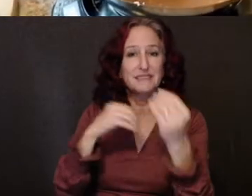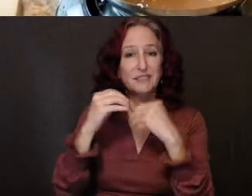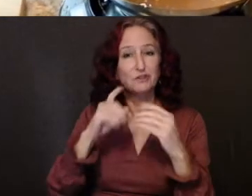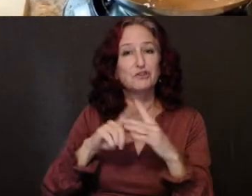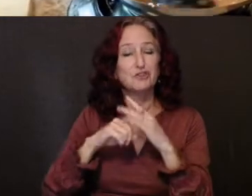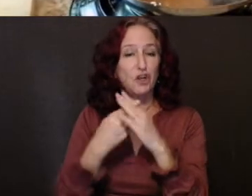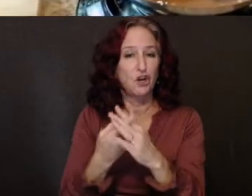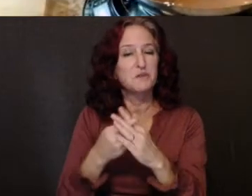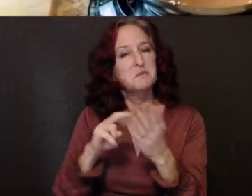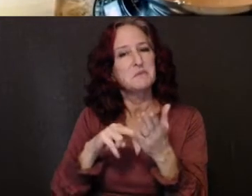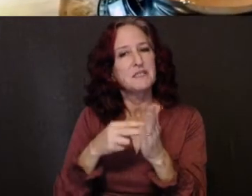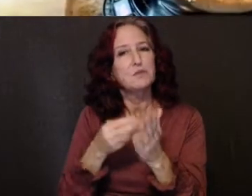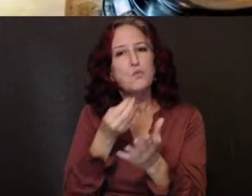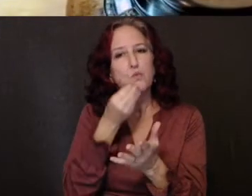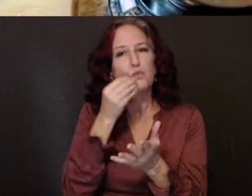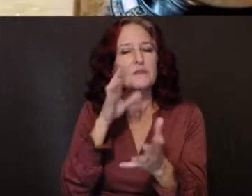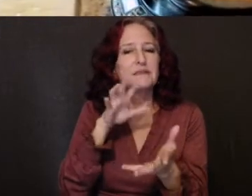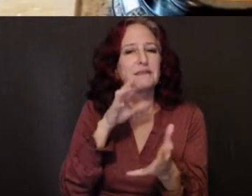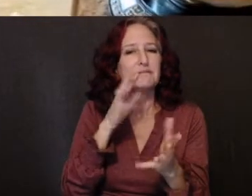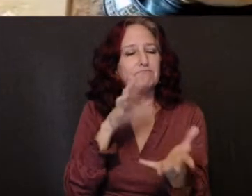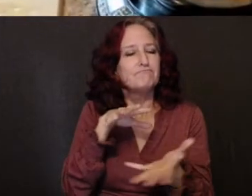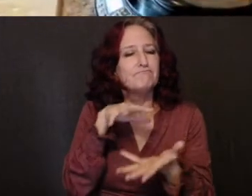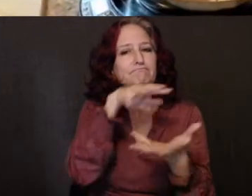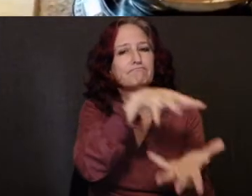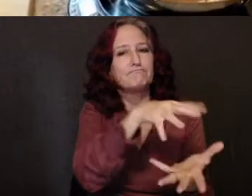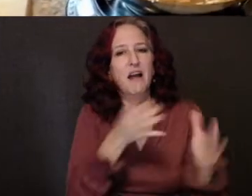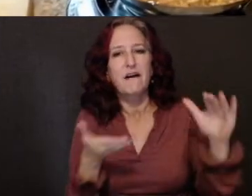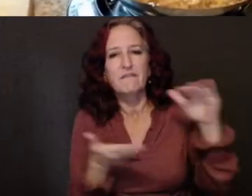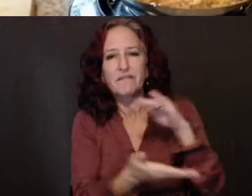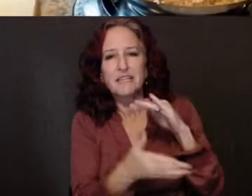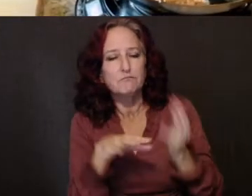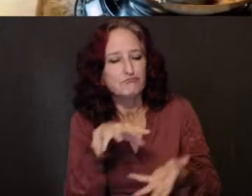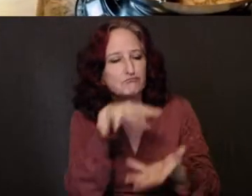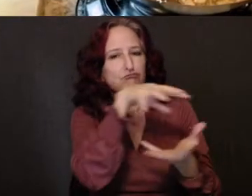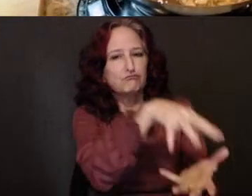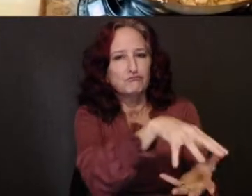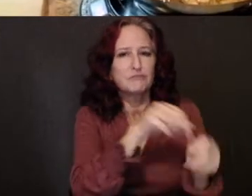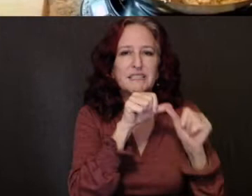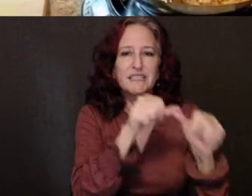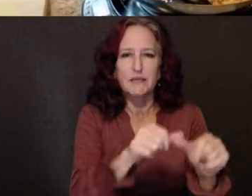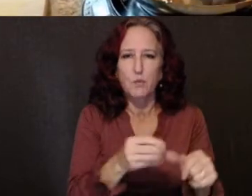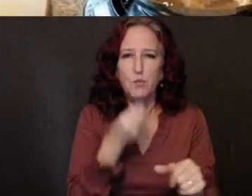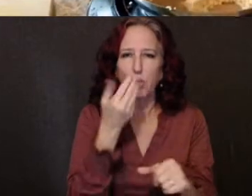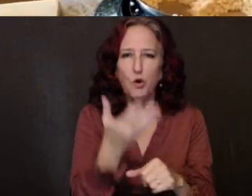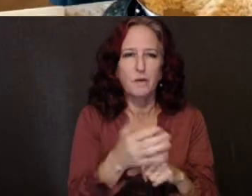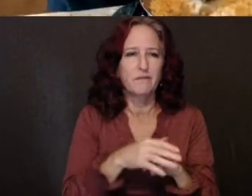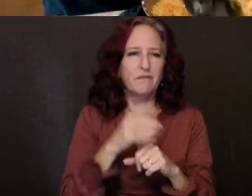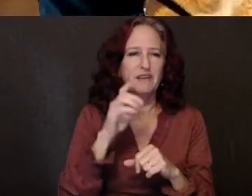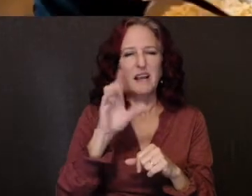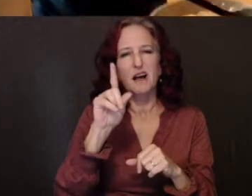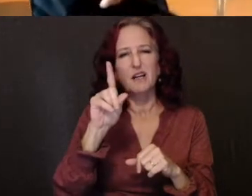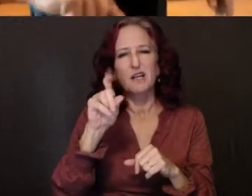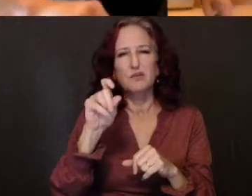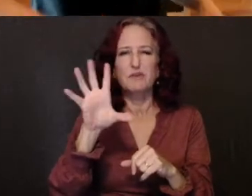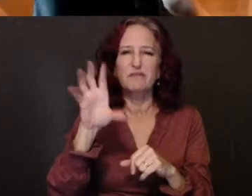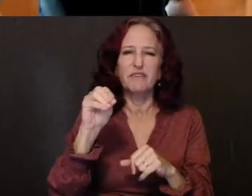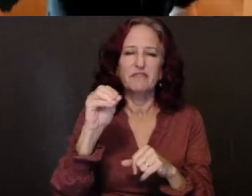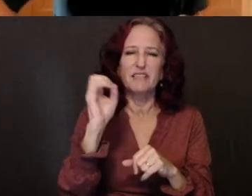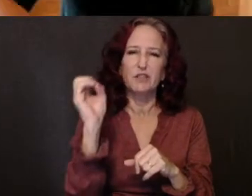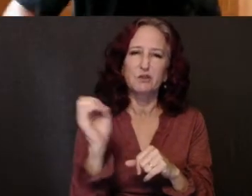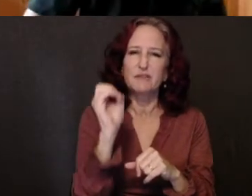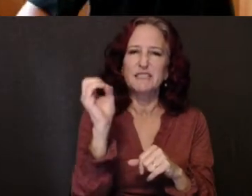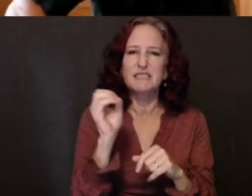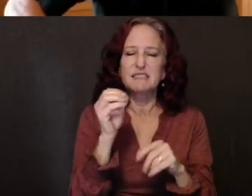You know, I would probably have it done a half an hour before dinner starts, and just have it warm in an oven.